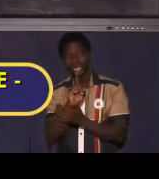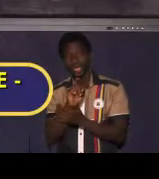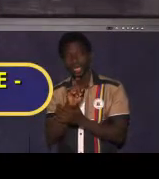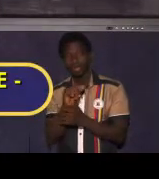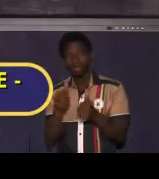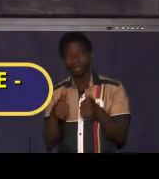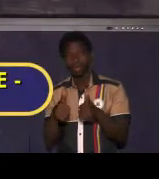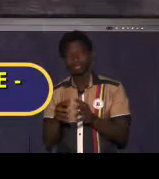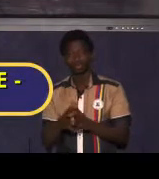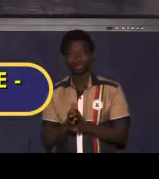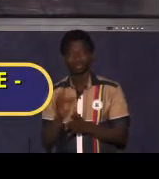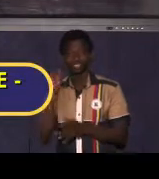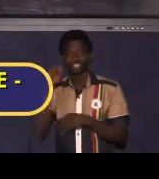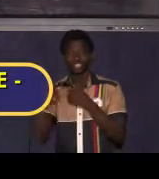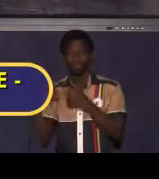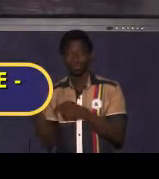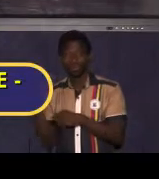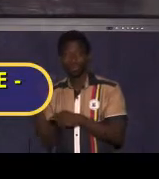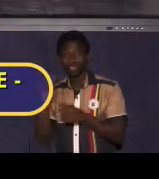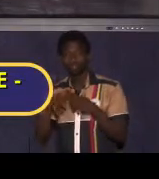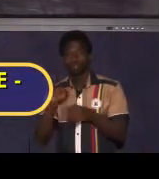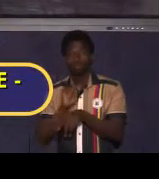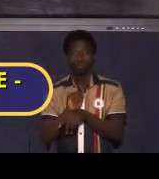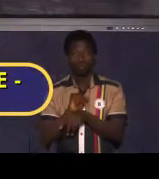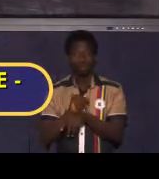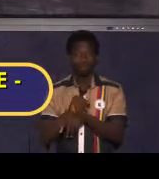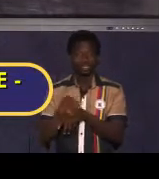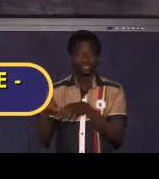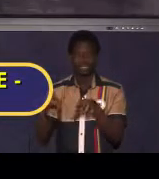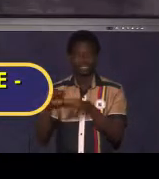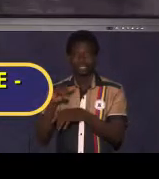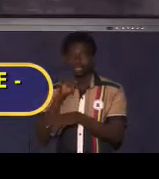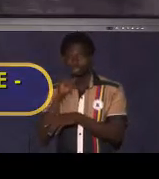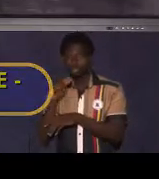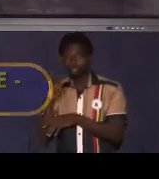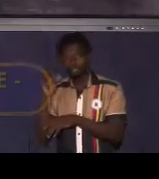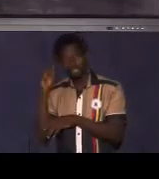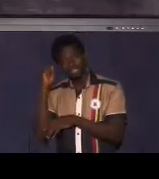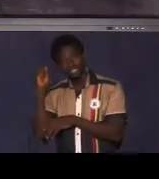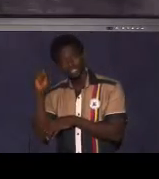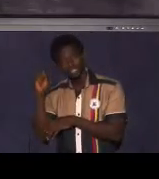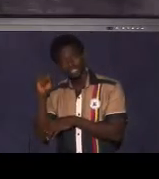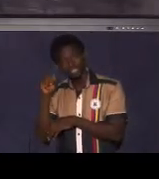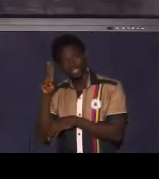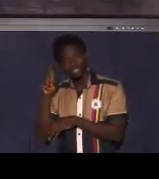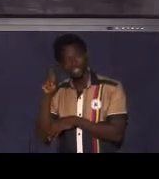Did you get that? Well done. She went to work. Didn't she?